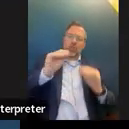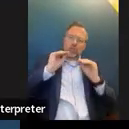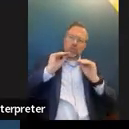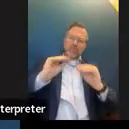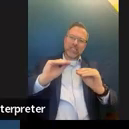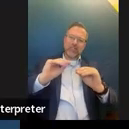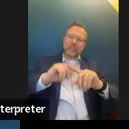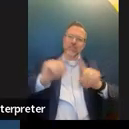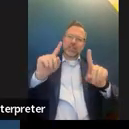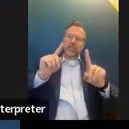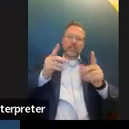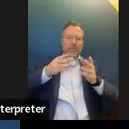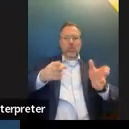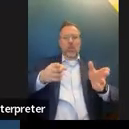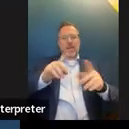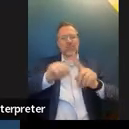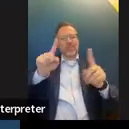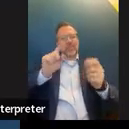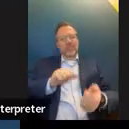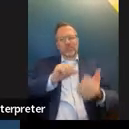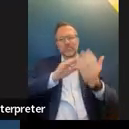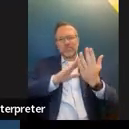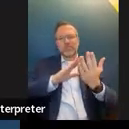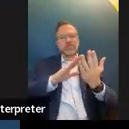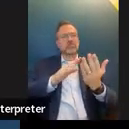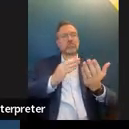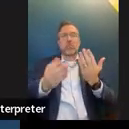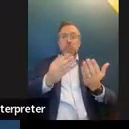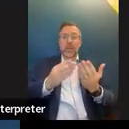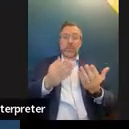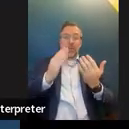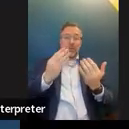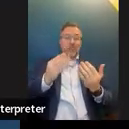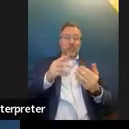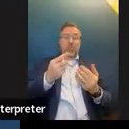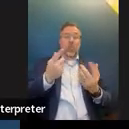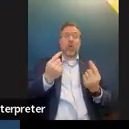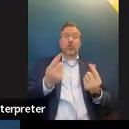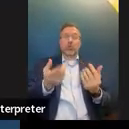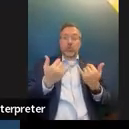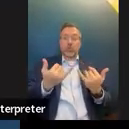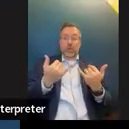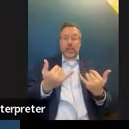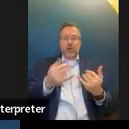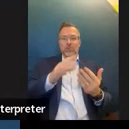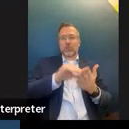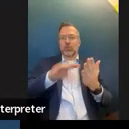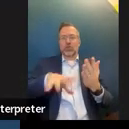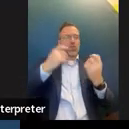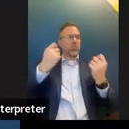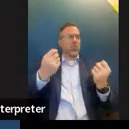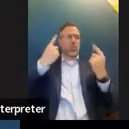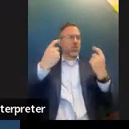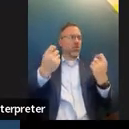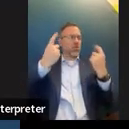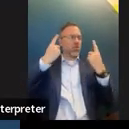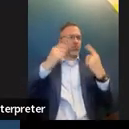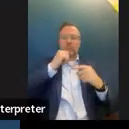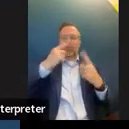you're not teaching in a way that they can understand it, and you need to change things up a little bit. And we are going to talk about